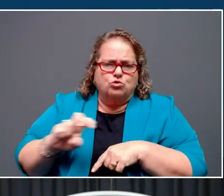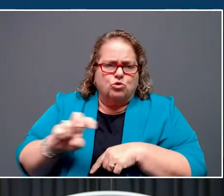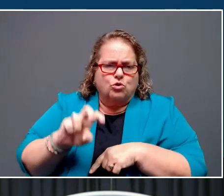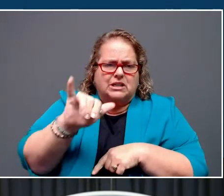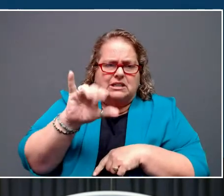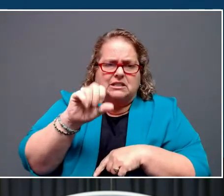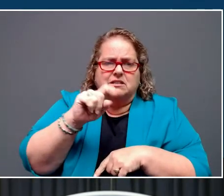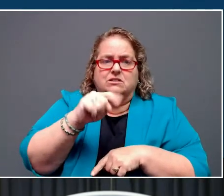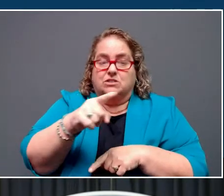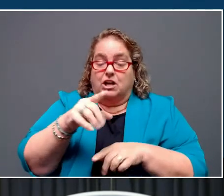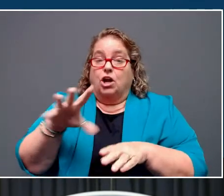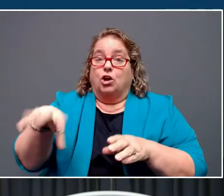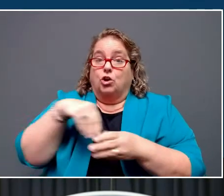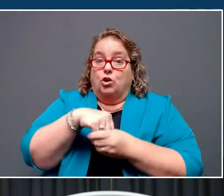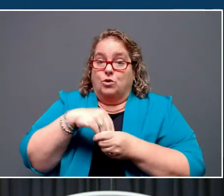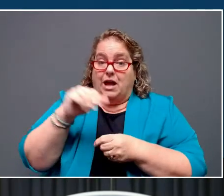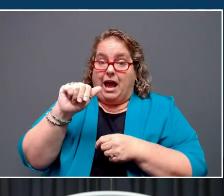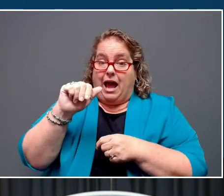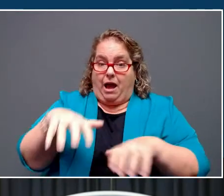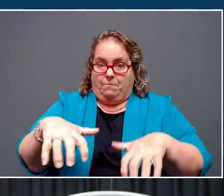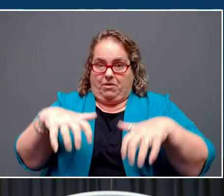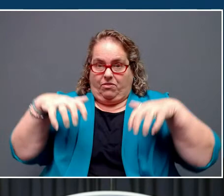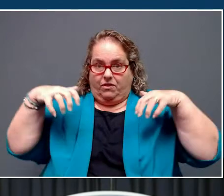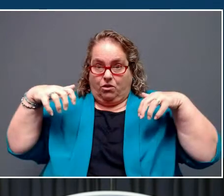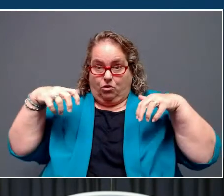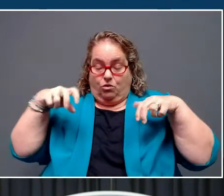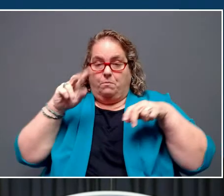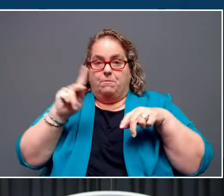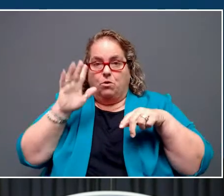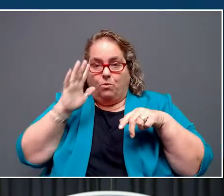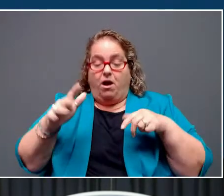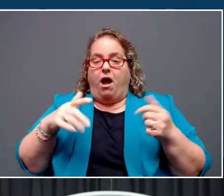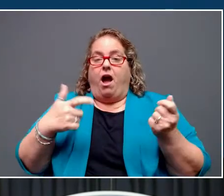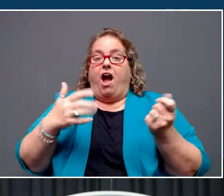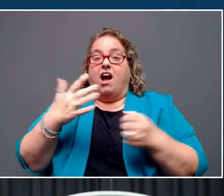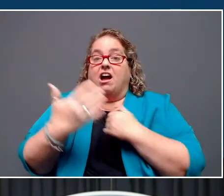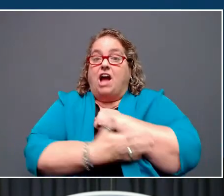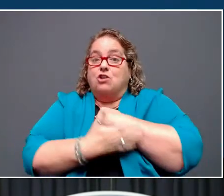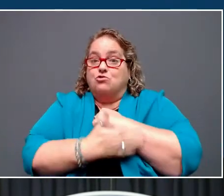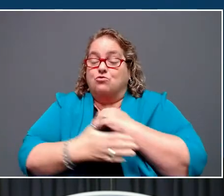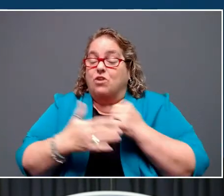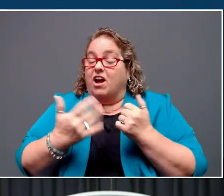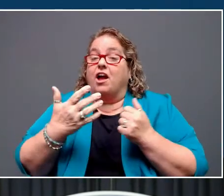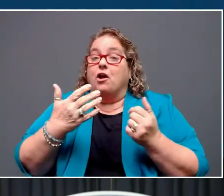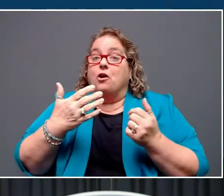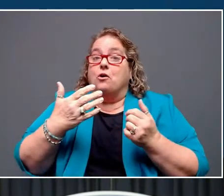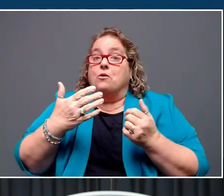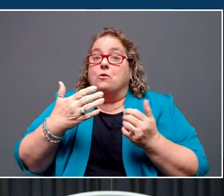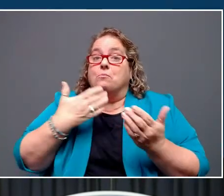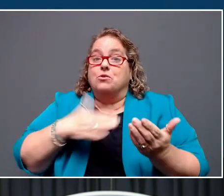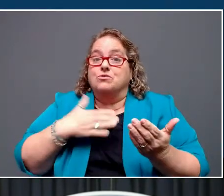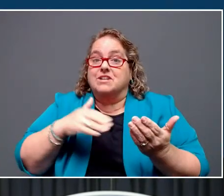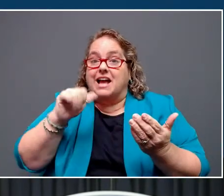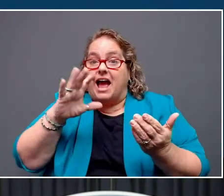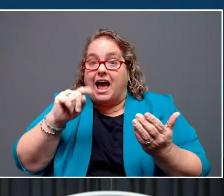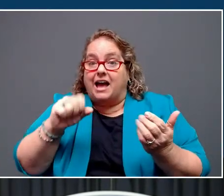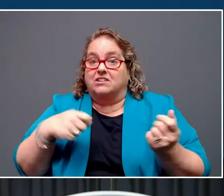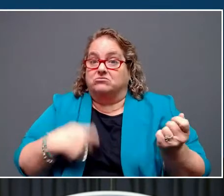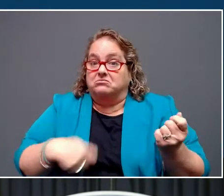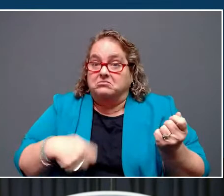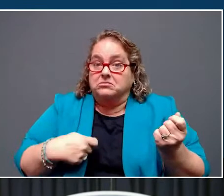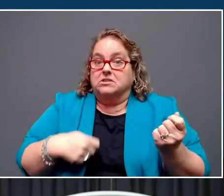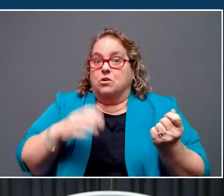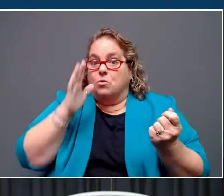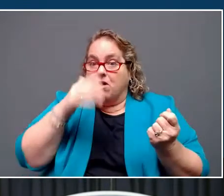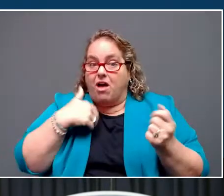where they're bringing in big-time country music acts and other artists. It has a tasting room, train depot,